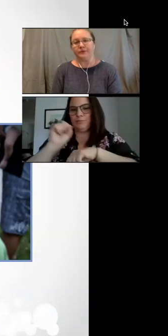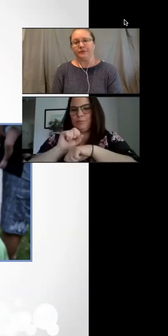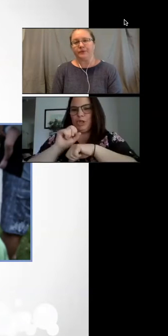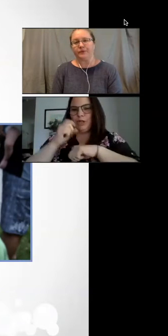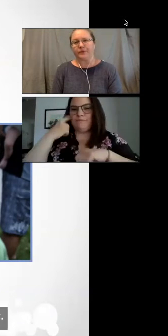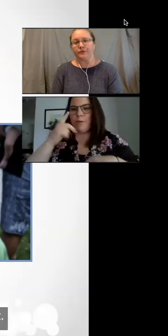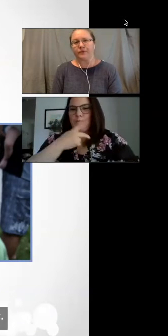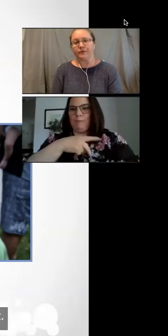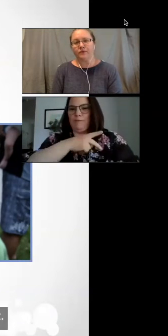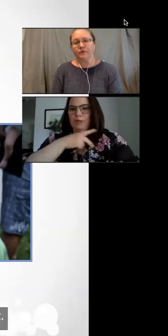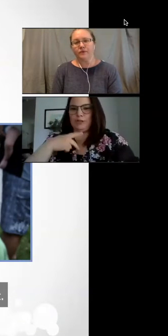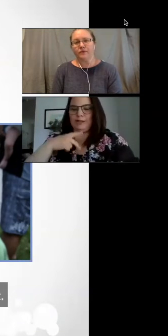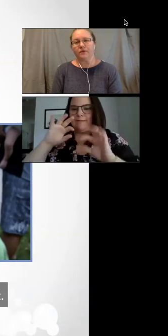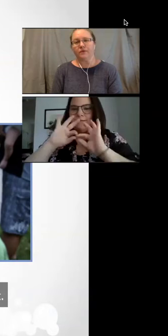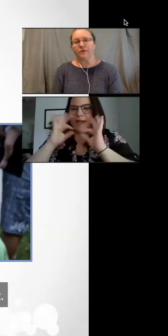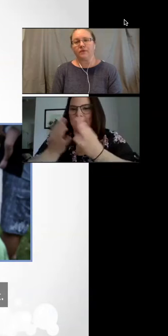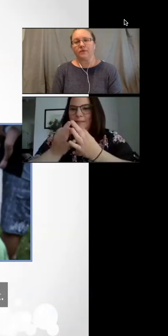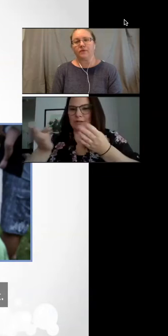spectrum.